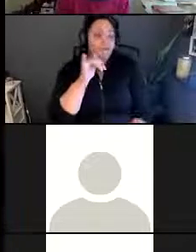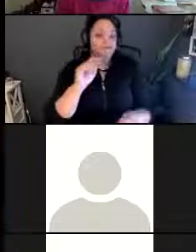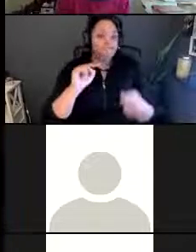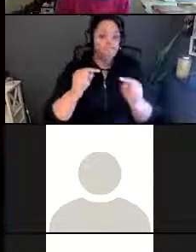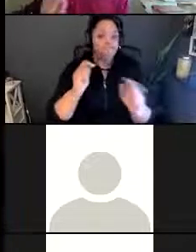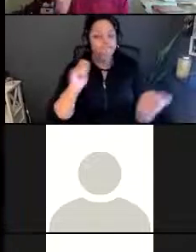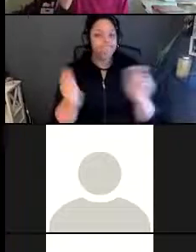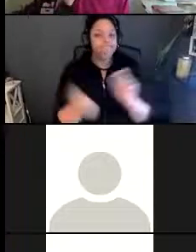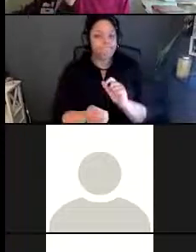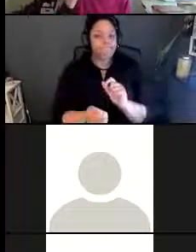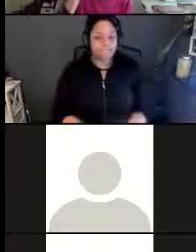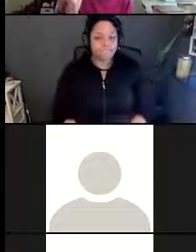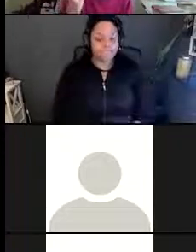way.